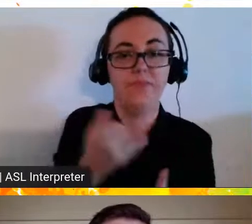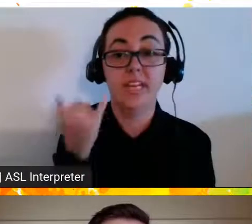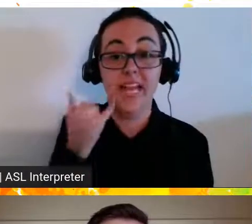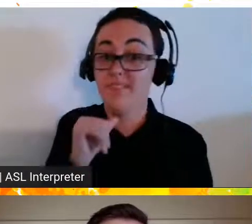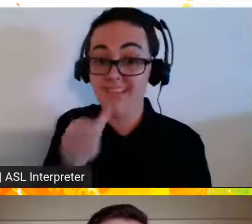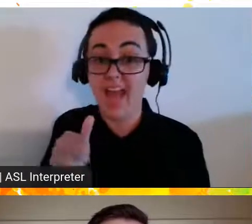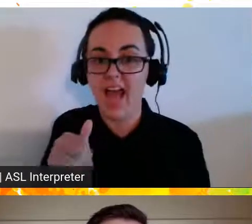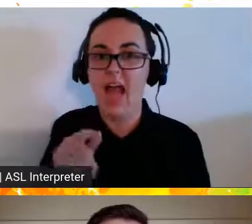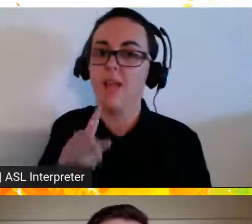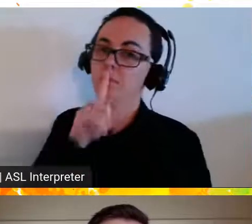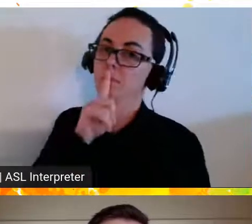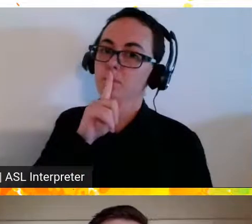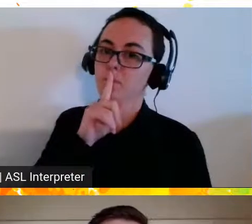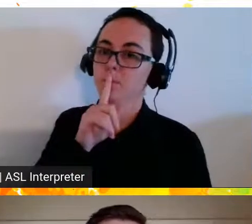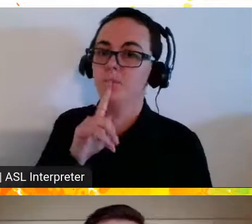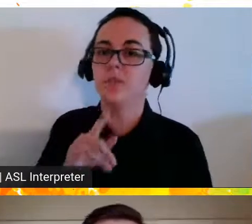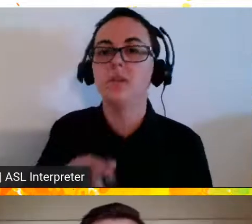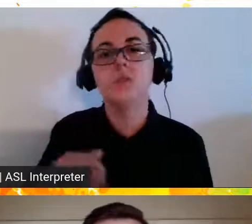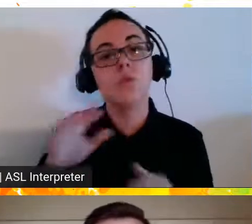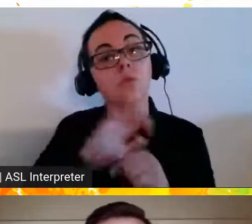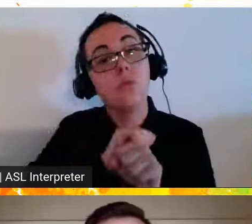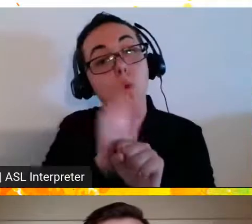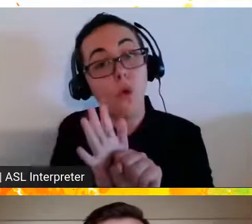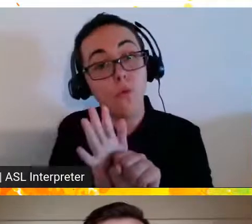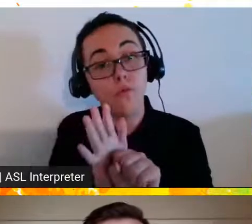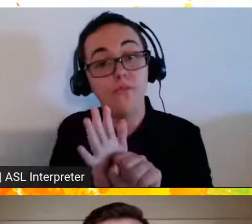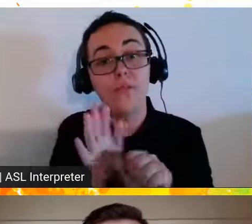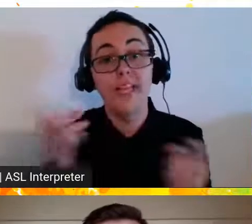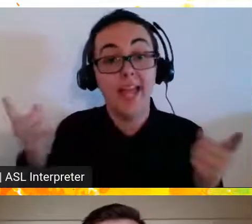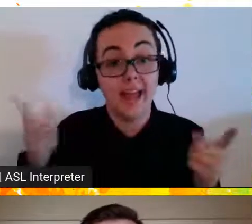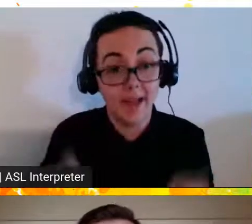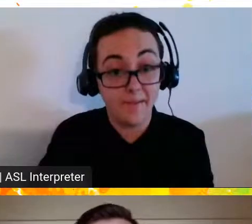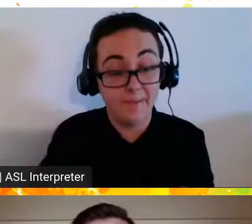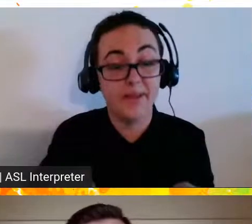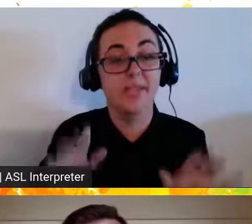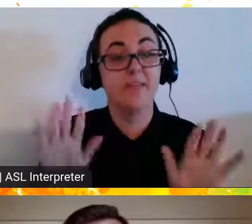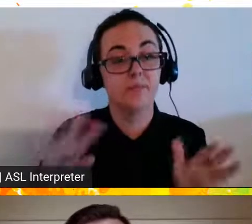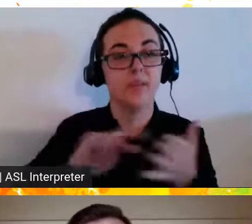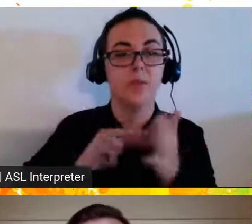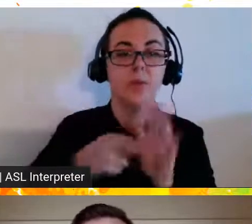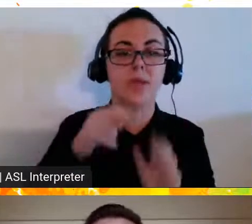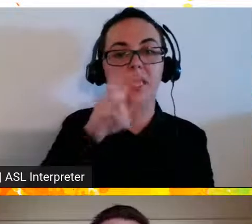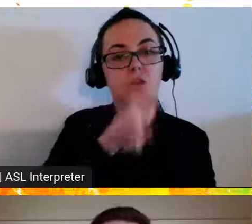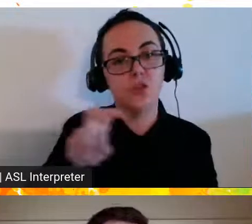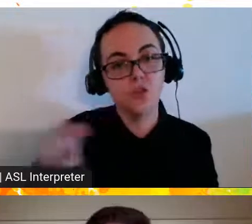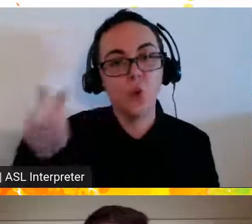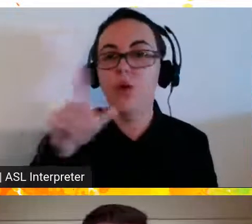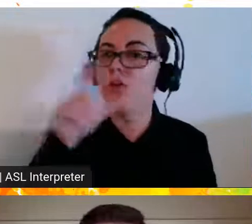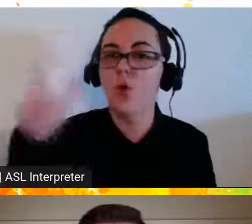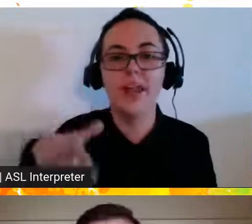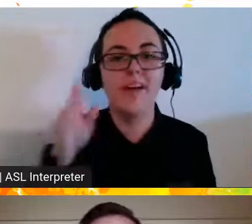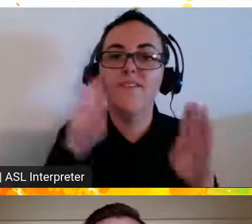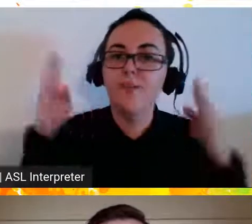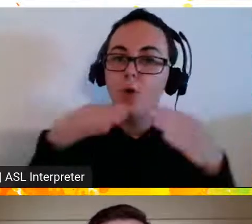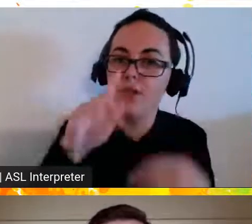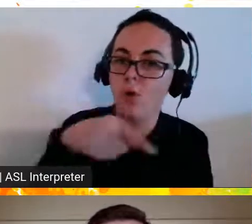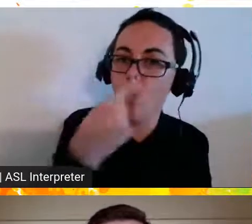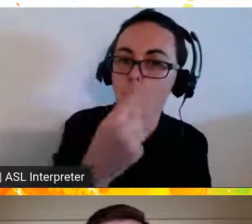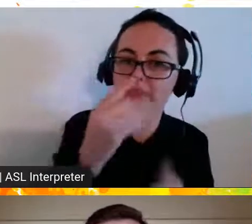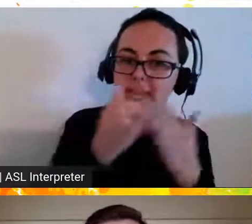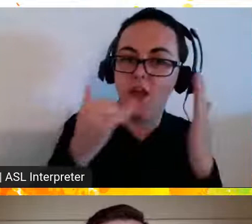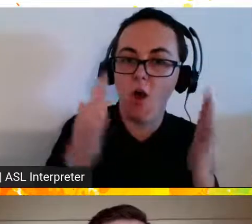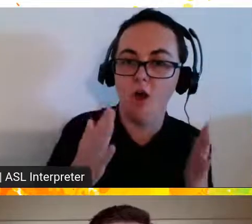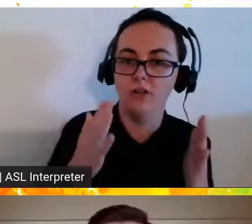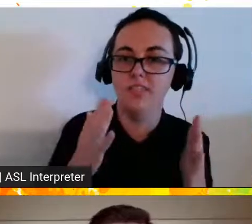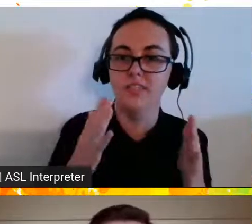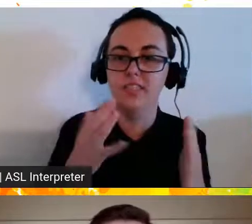happened, then the tour was able to sort of get decoupled from artworks on view. And then I was able to take a very comprehensive look